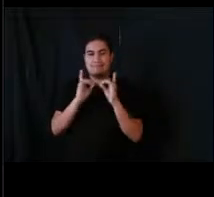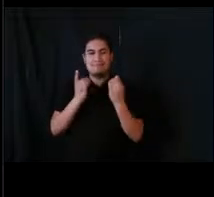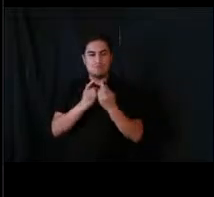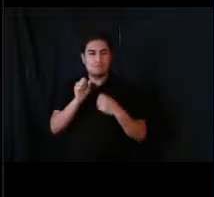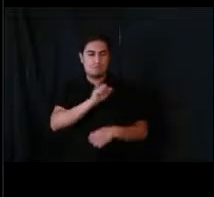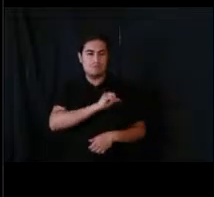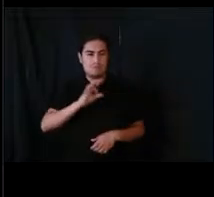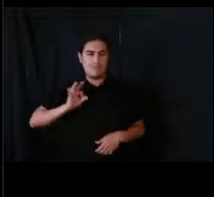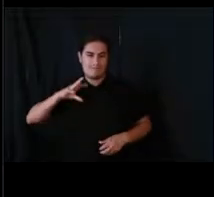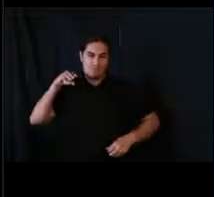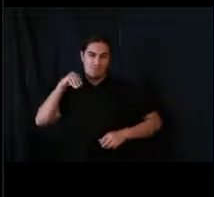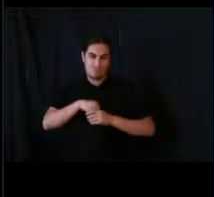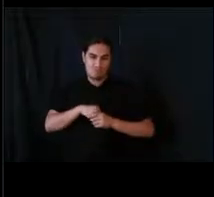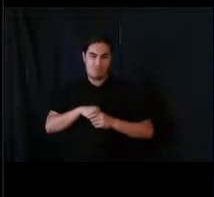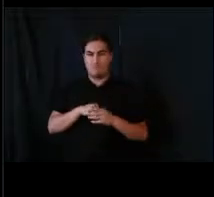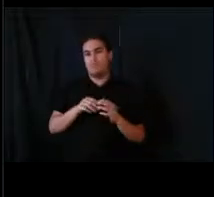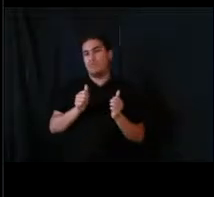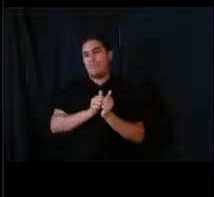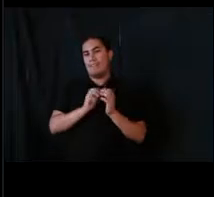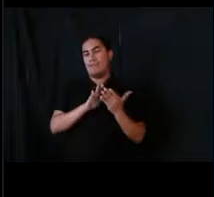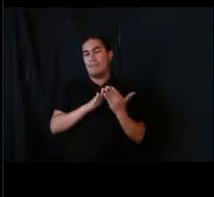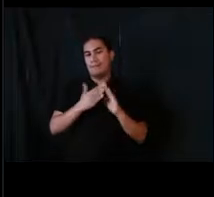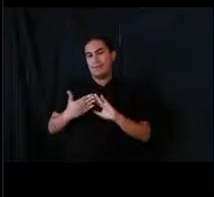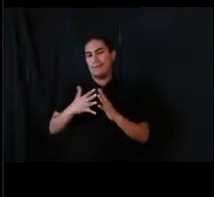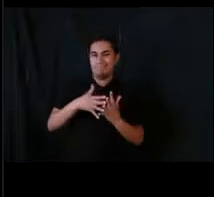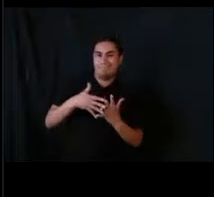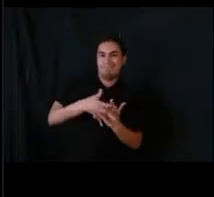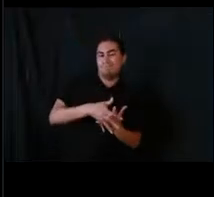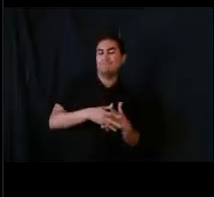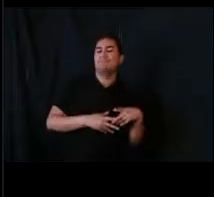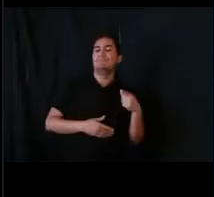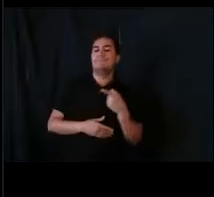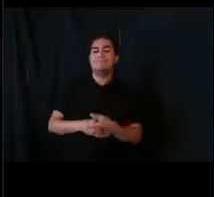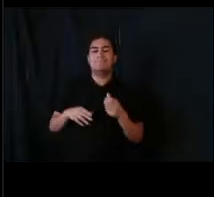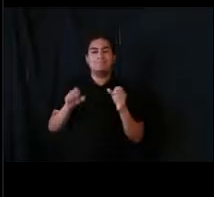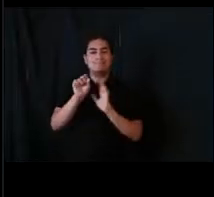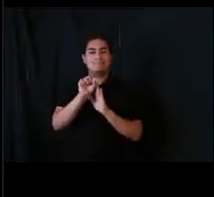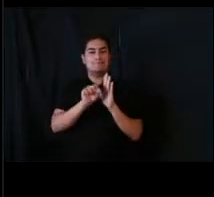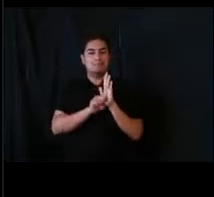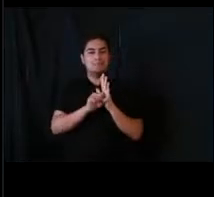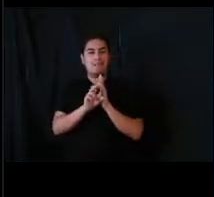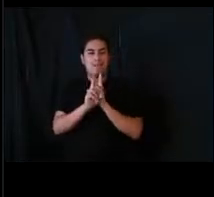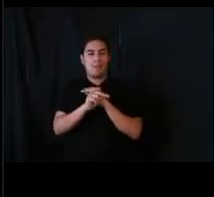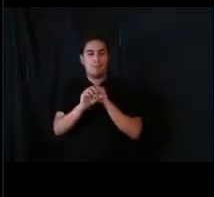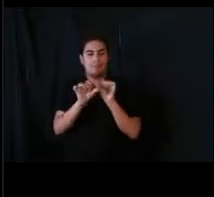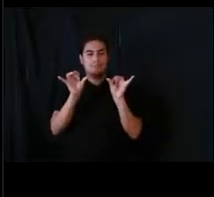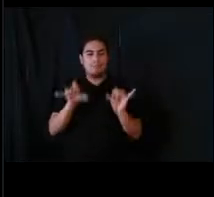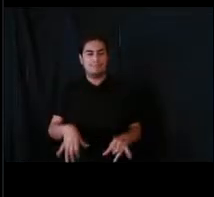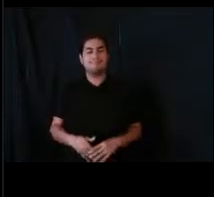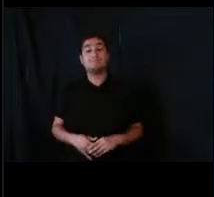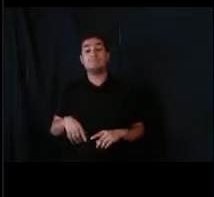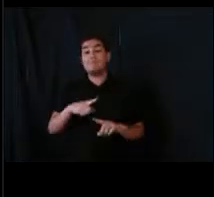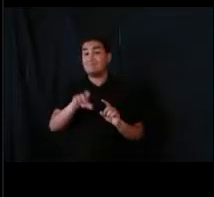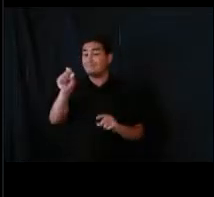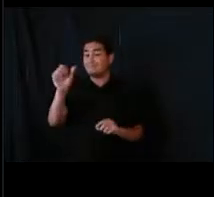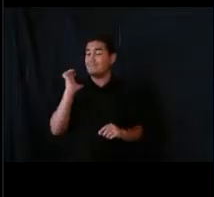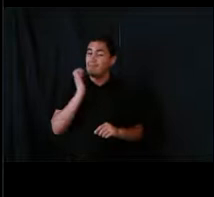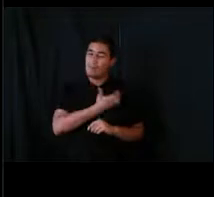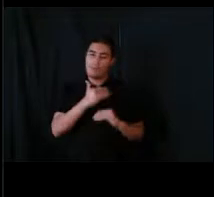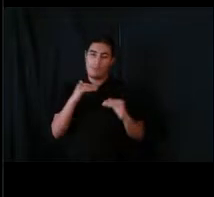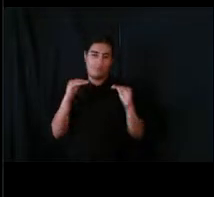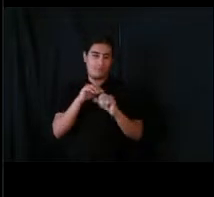embedded in the local communities and and doing work on the state highway system but um you know certainly our equity advisory